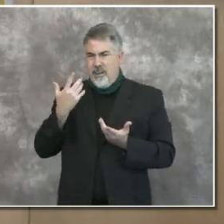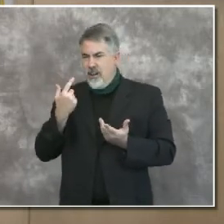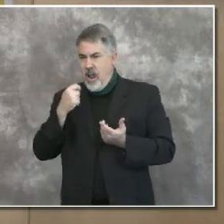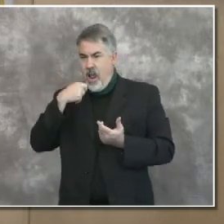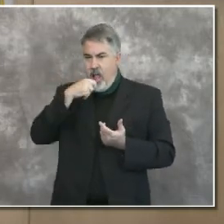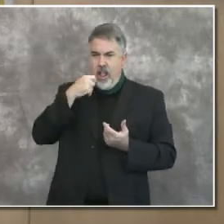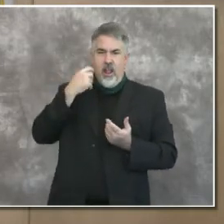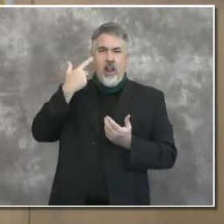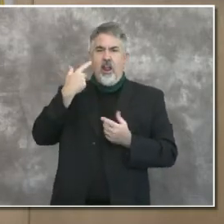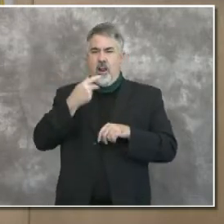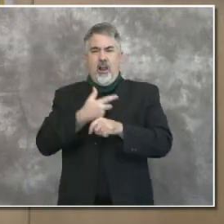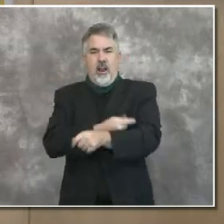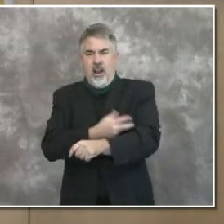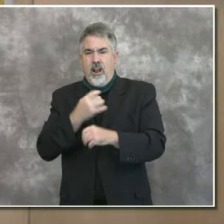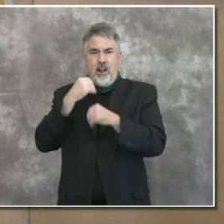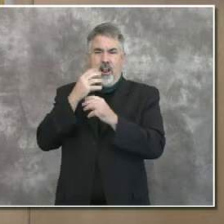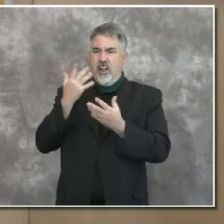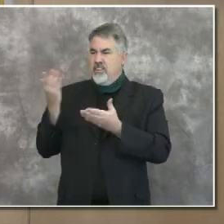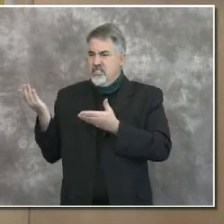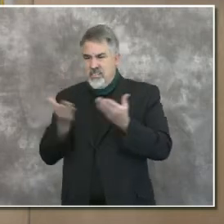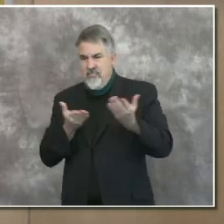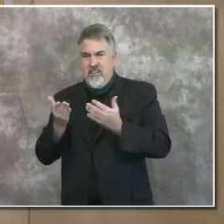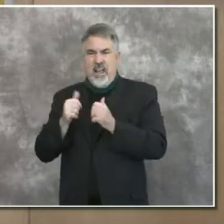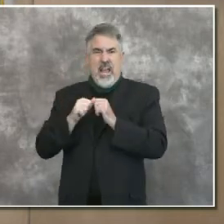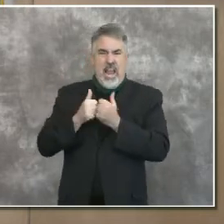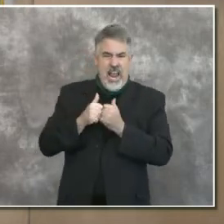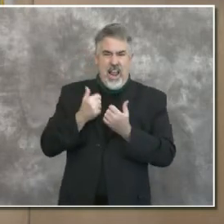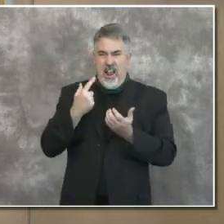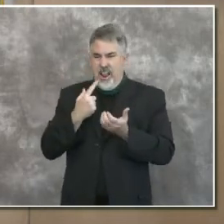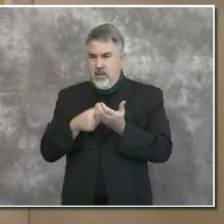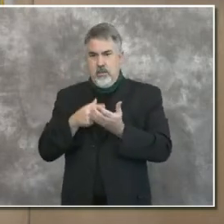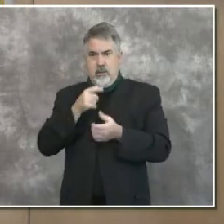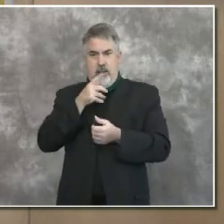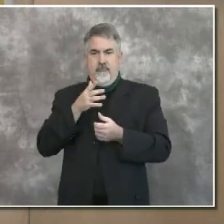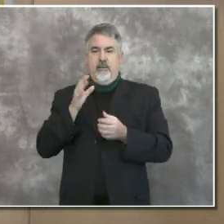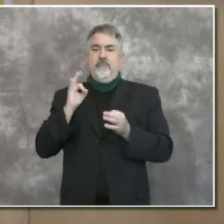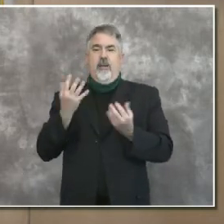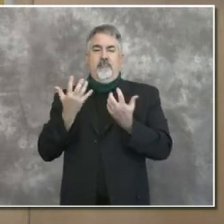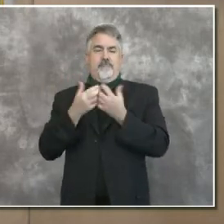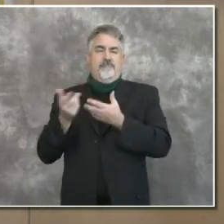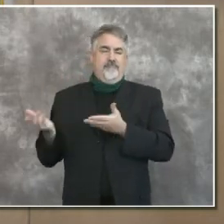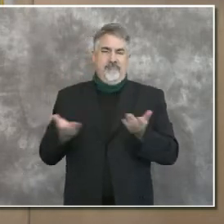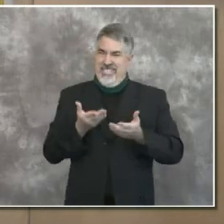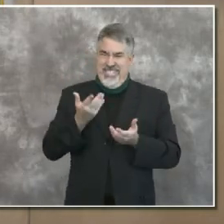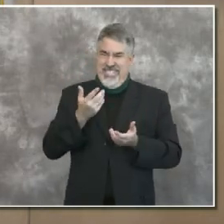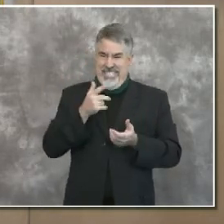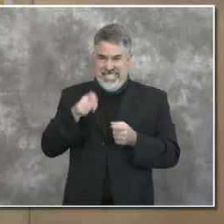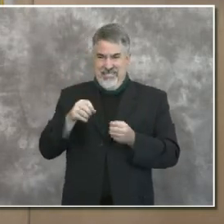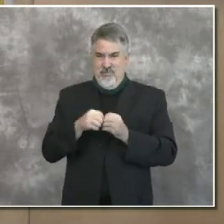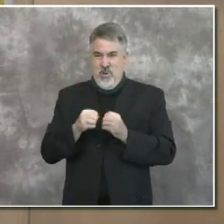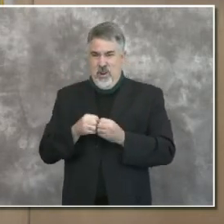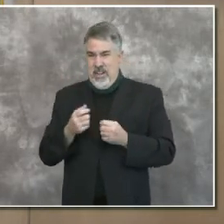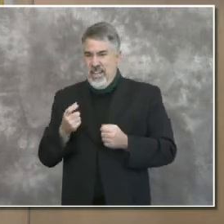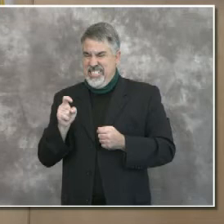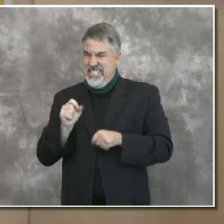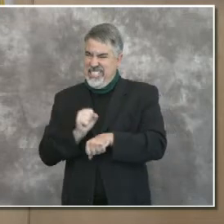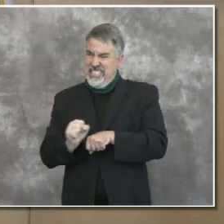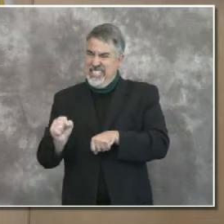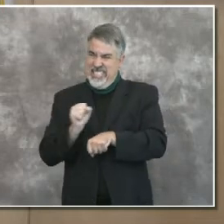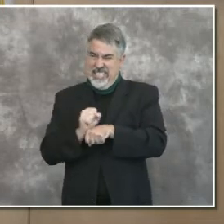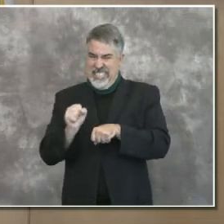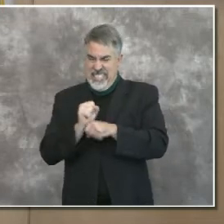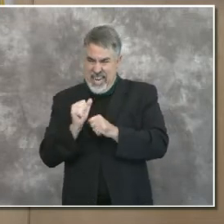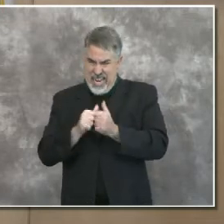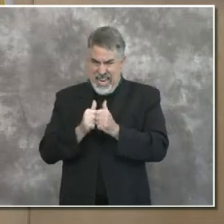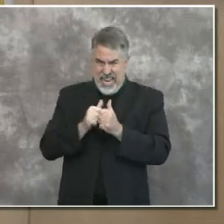news is none of them are insurmountable, and we're committed to working together and resolving all these barriers as fast as possible